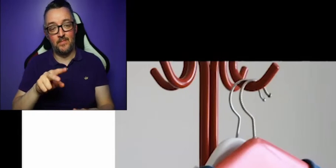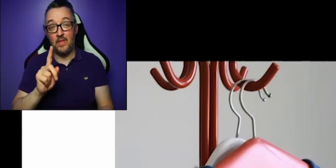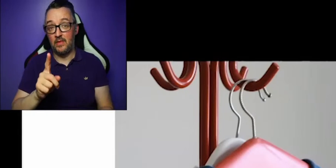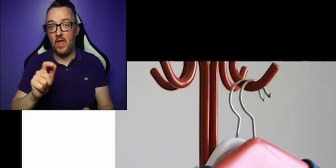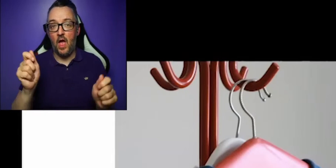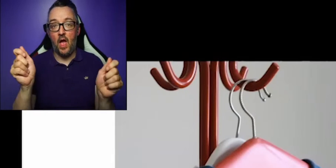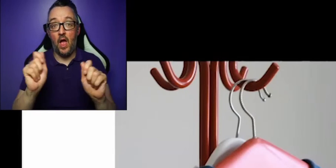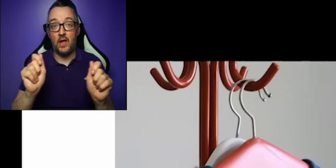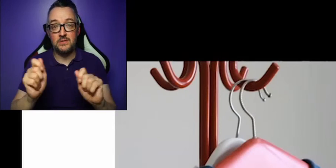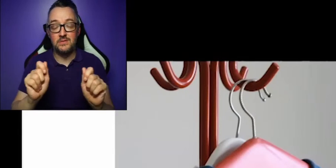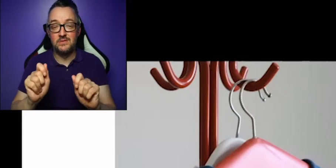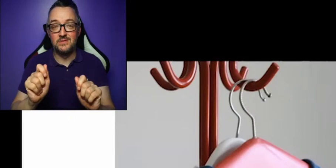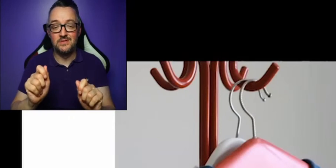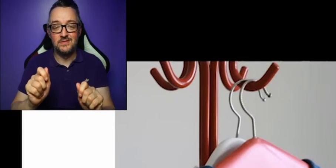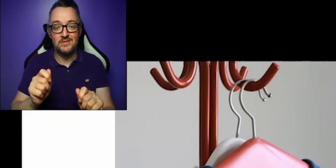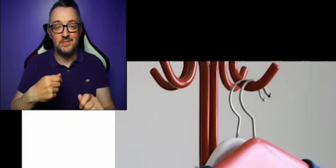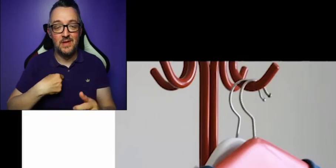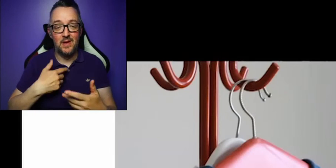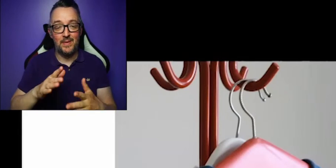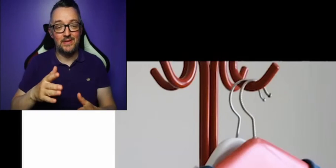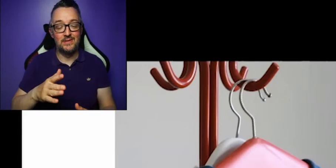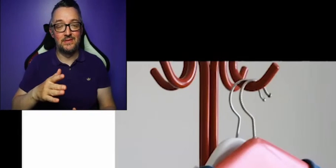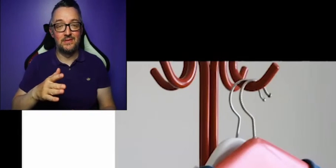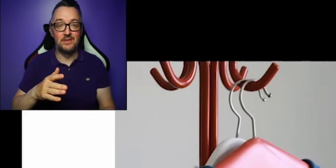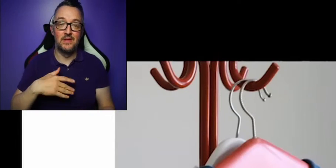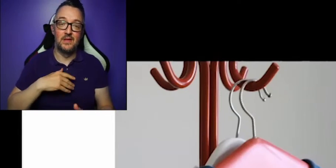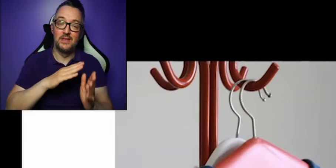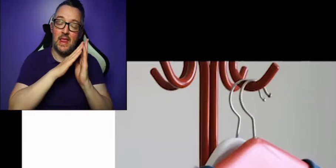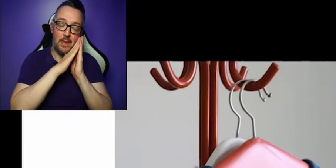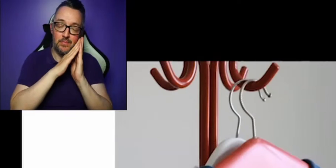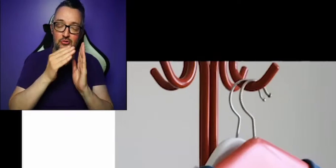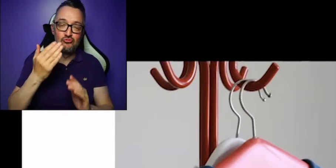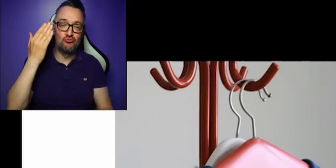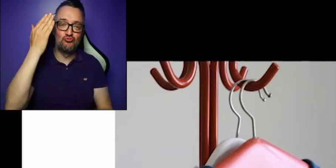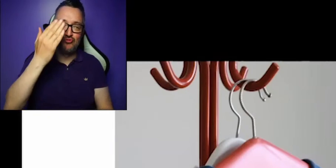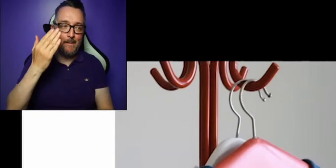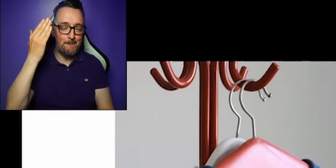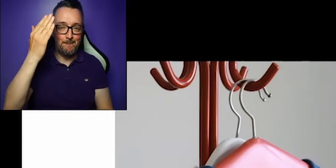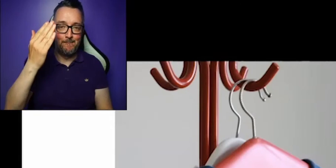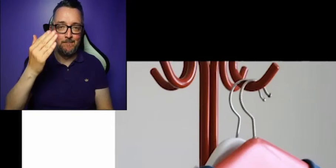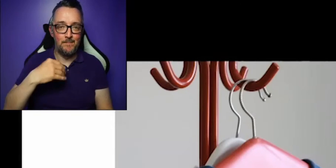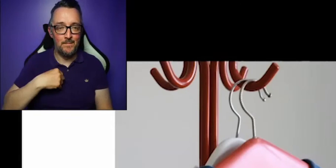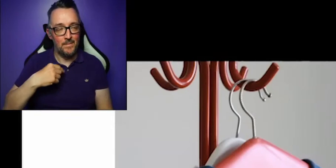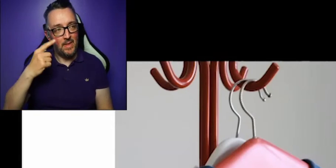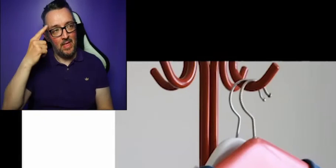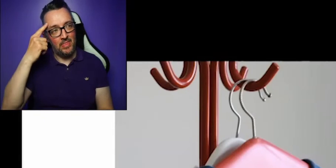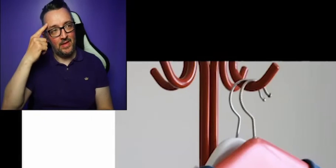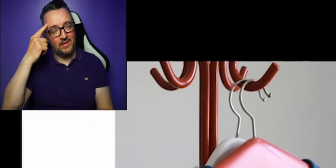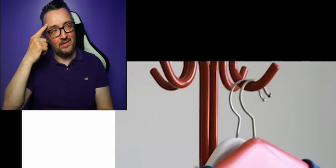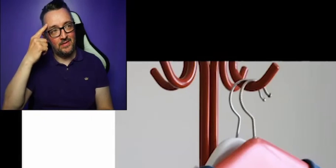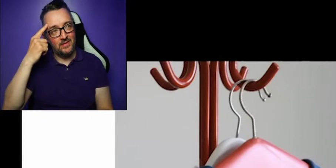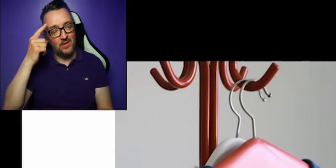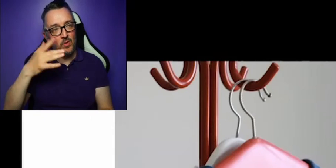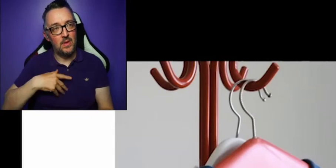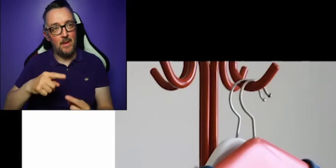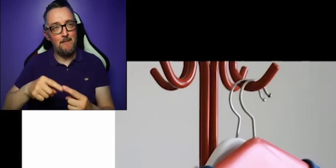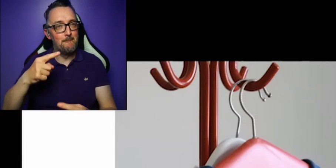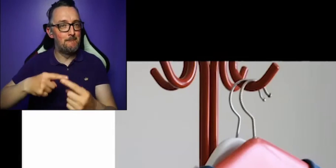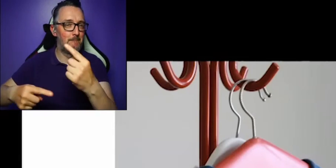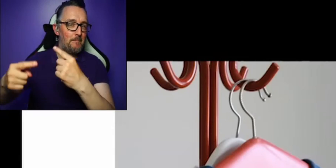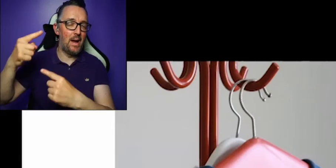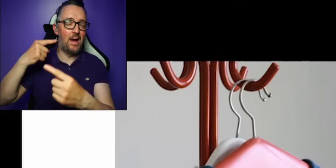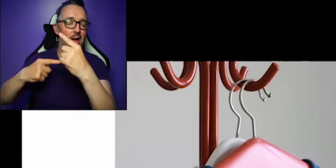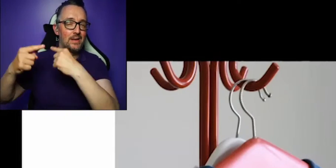These were the curtains that I dreamt next to. So when I was sort of thinking about going back in time